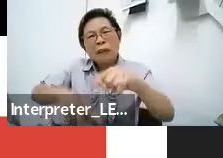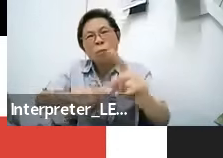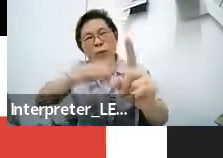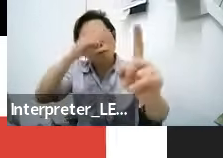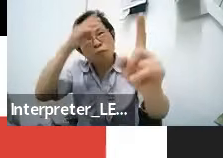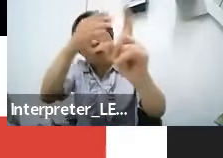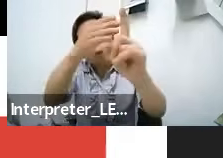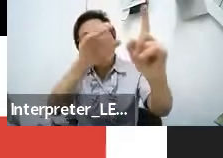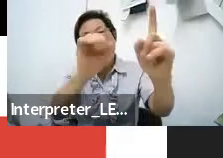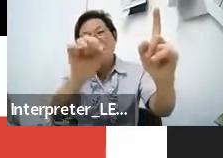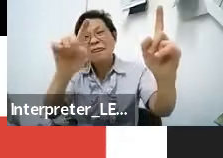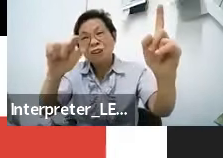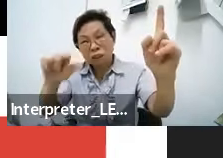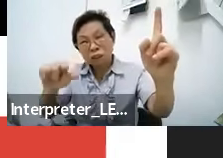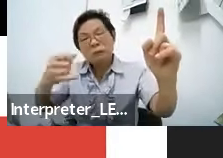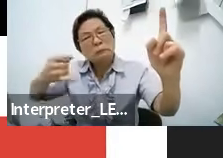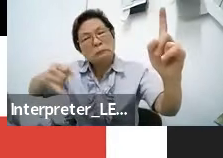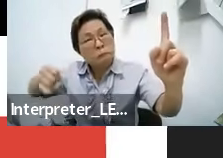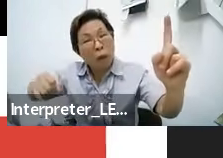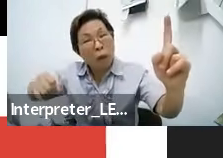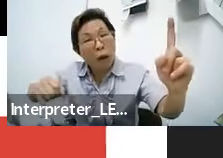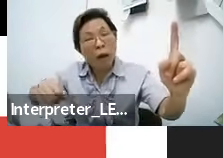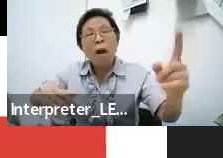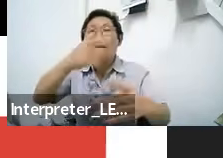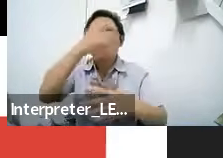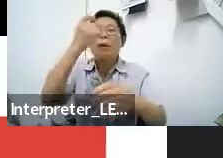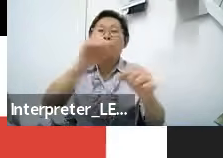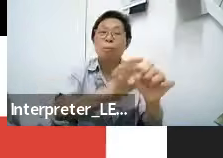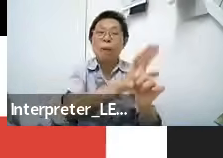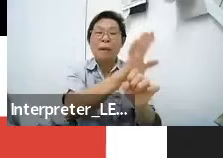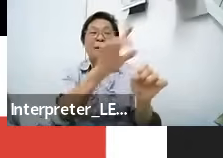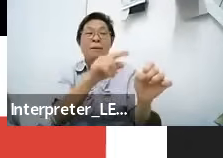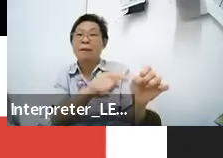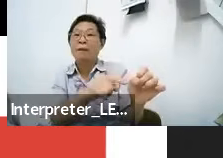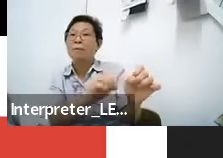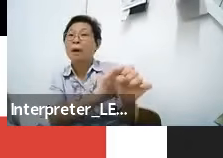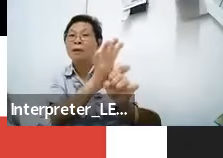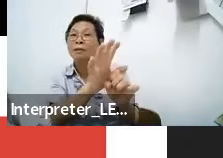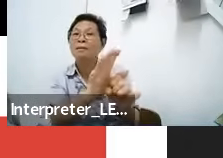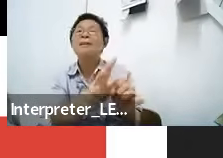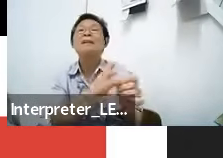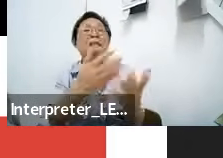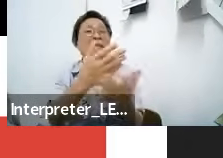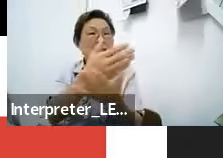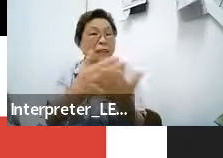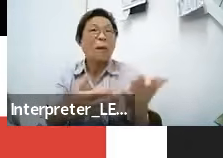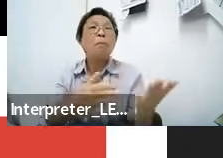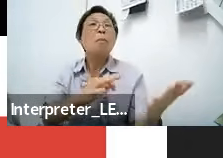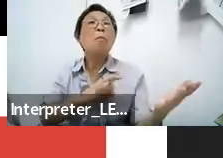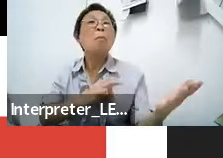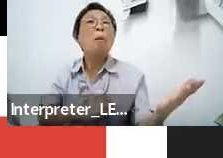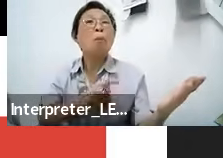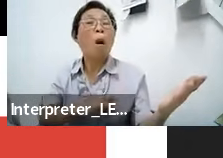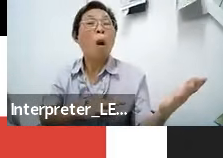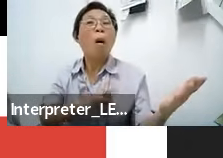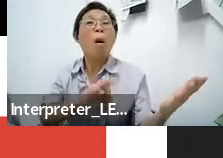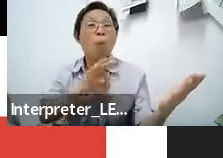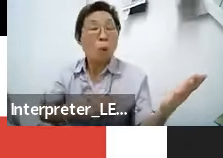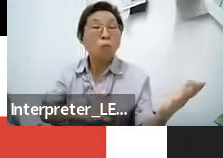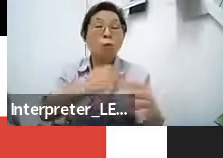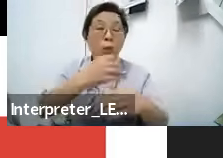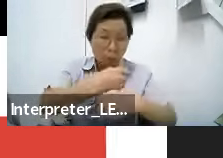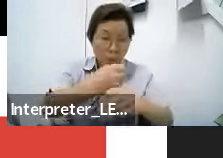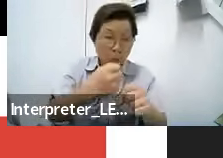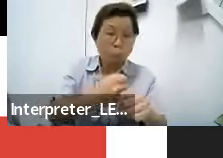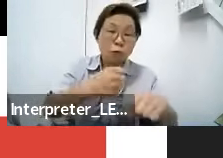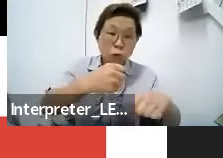SDGs. And because of the pandemic, some of the gains that were already made in education